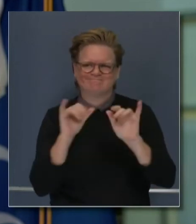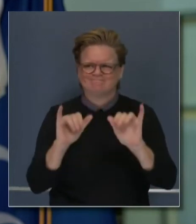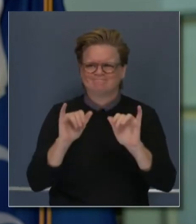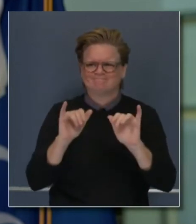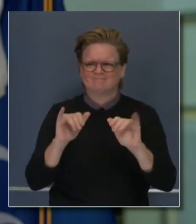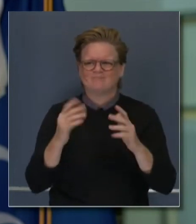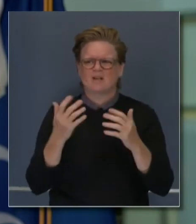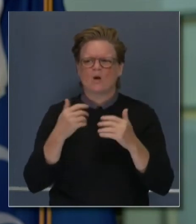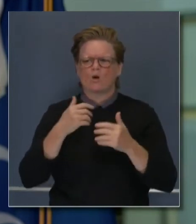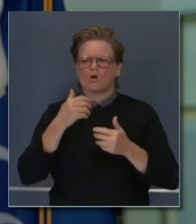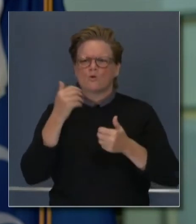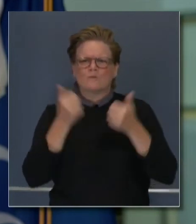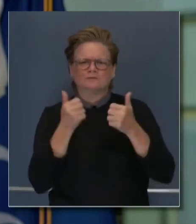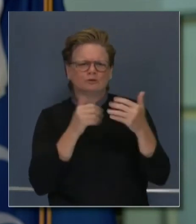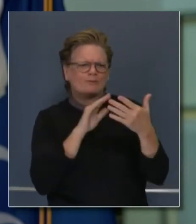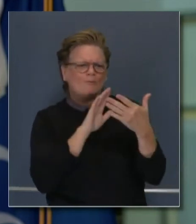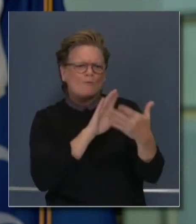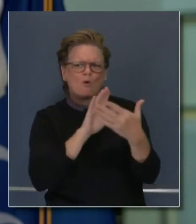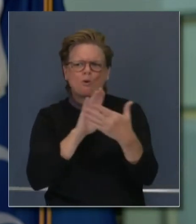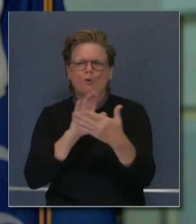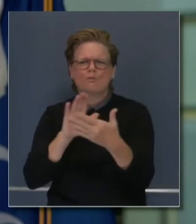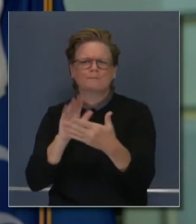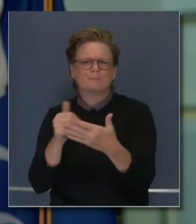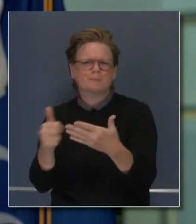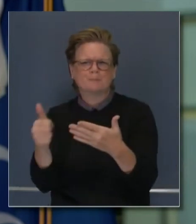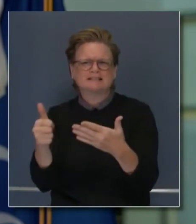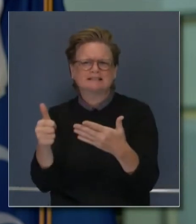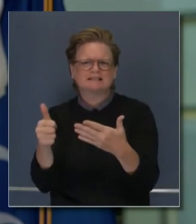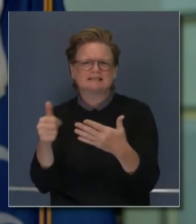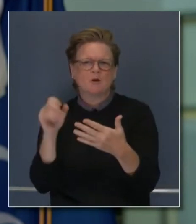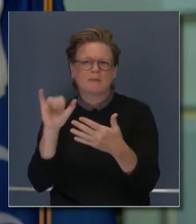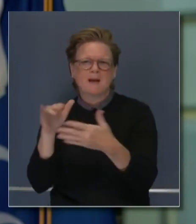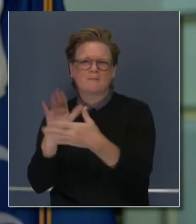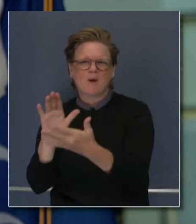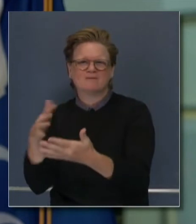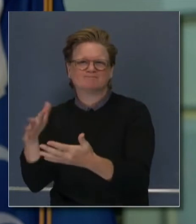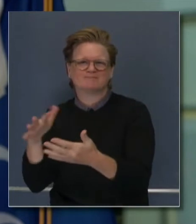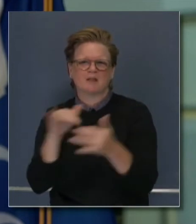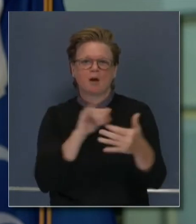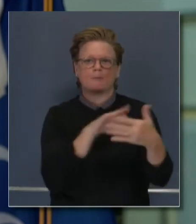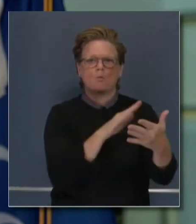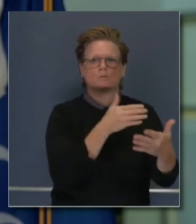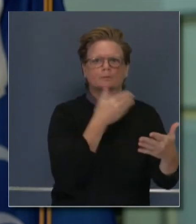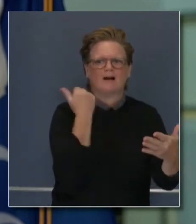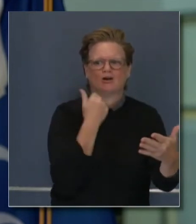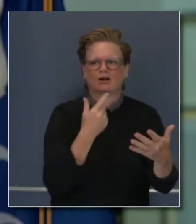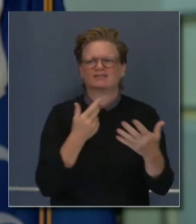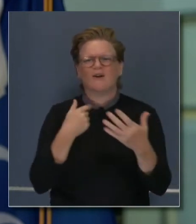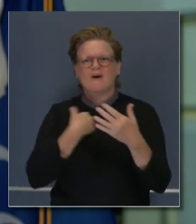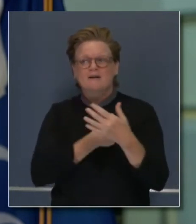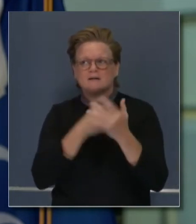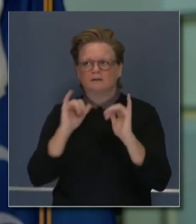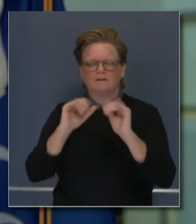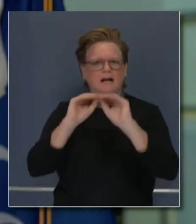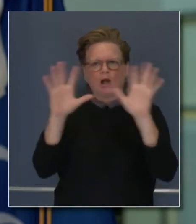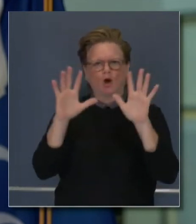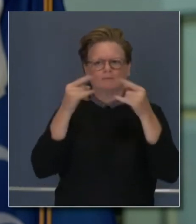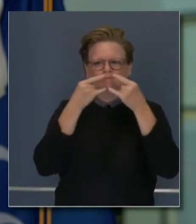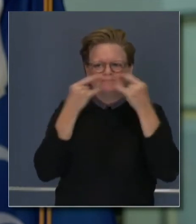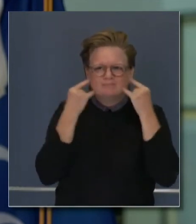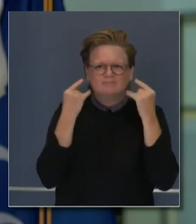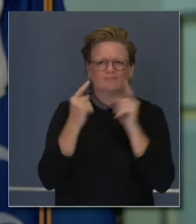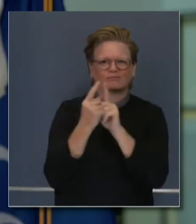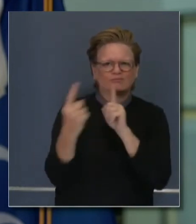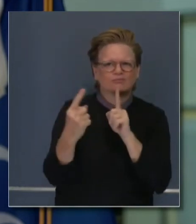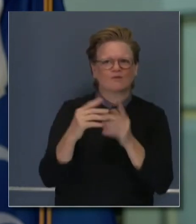approaches of making sure that we're focusing on wearing that mask, physically distancing, washing hands, looking out to what you